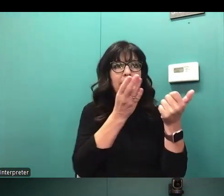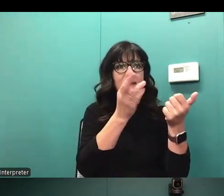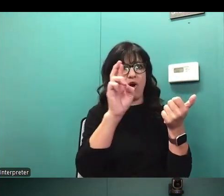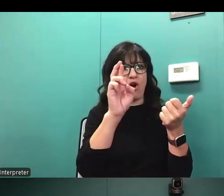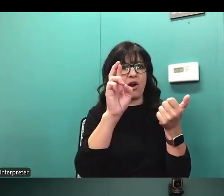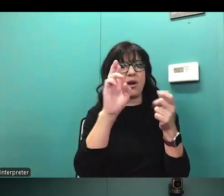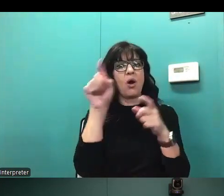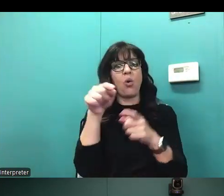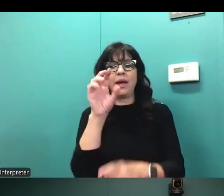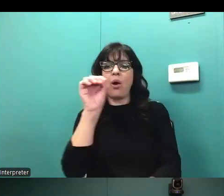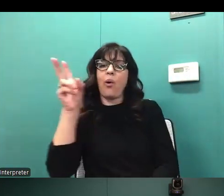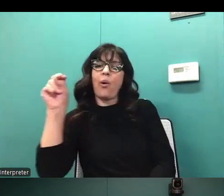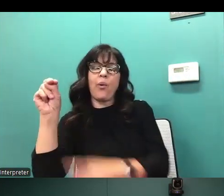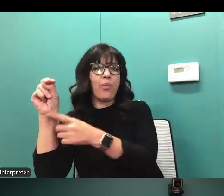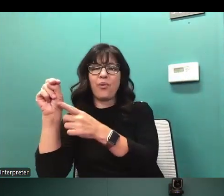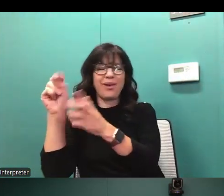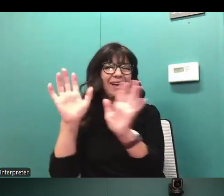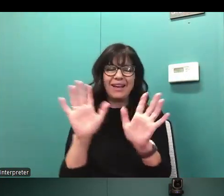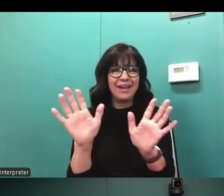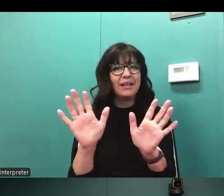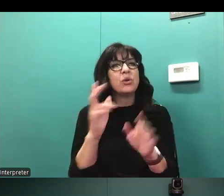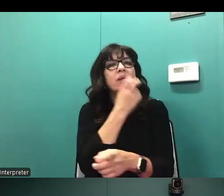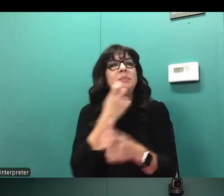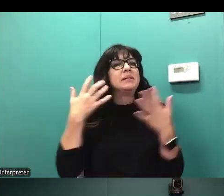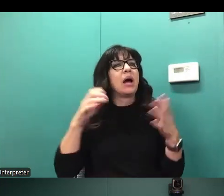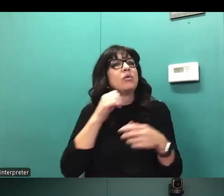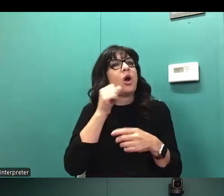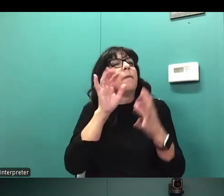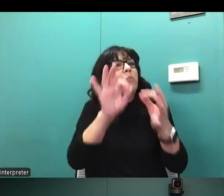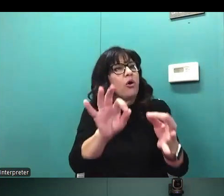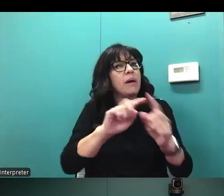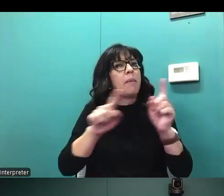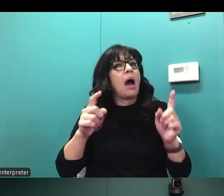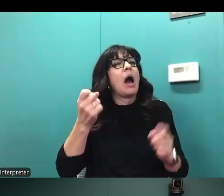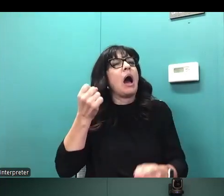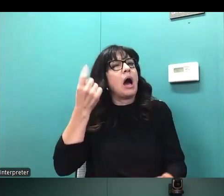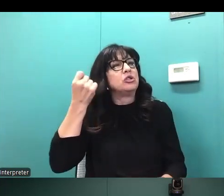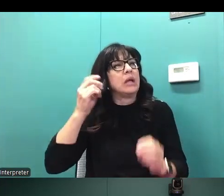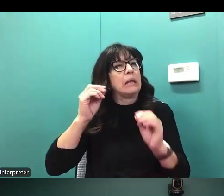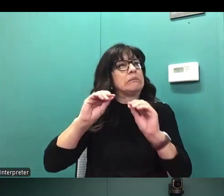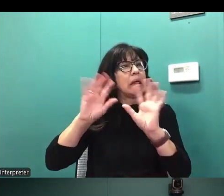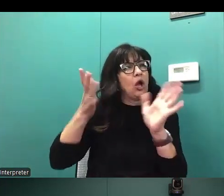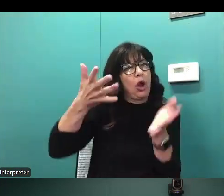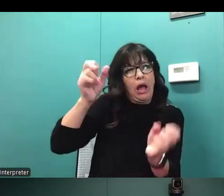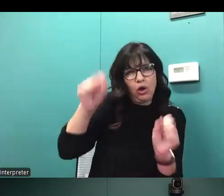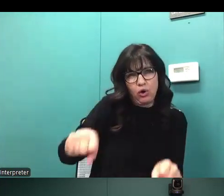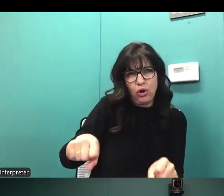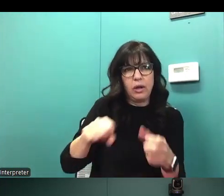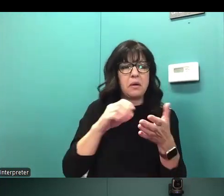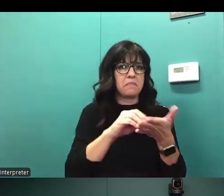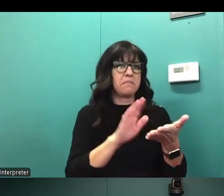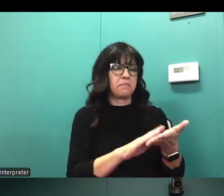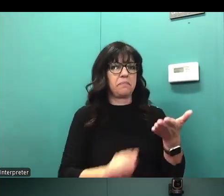you know, the speech sounds were not perfect, but it was intelligible enough for me to know what it was. So I put that there because they